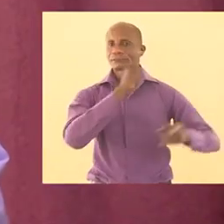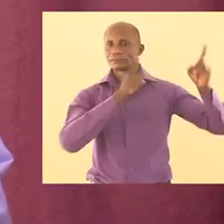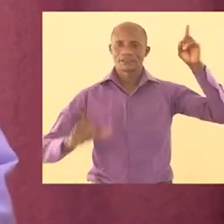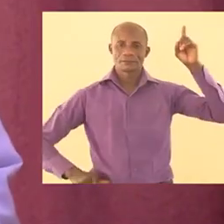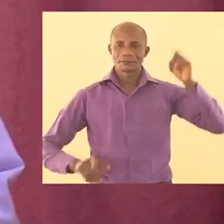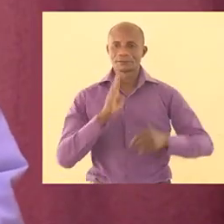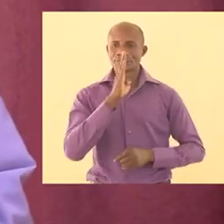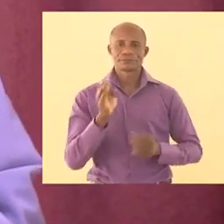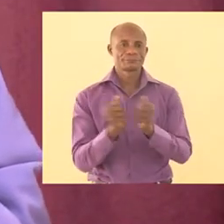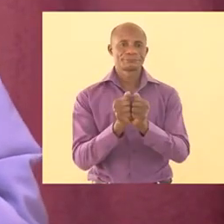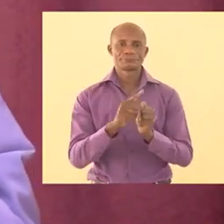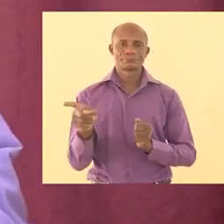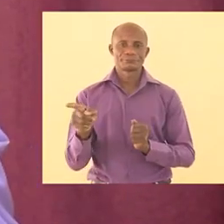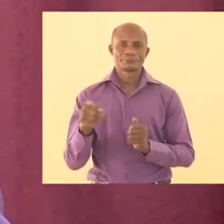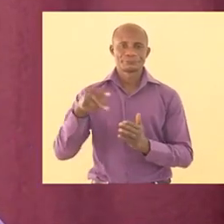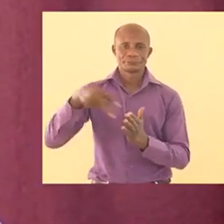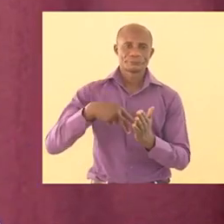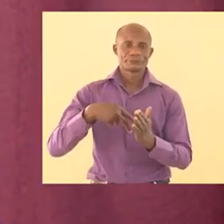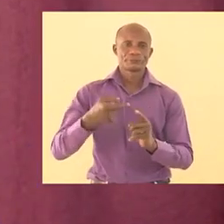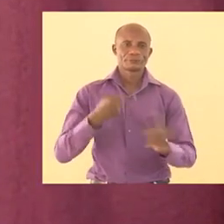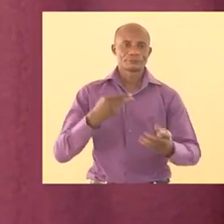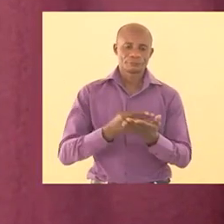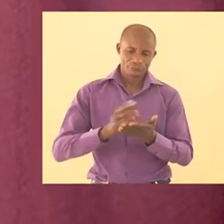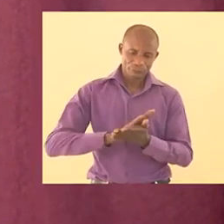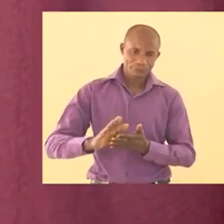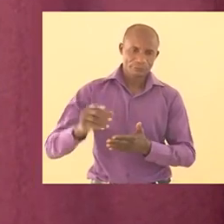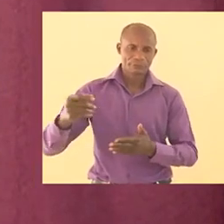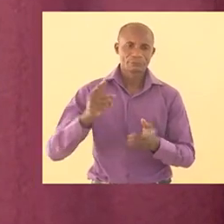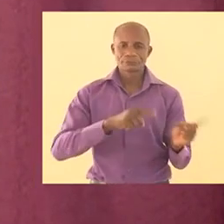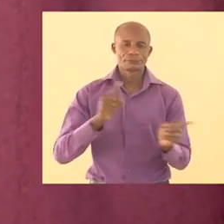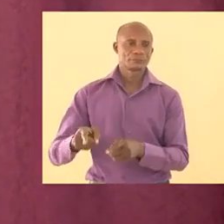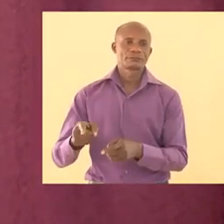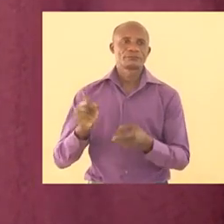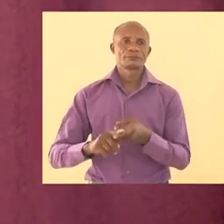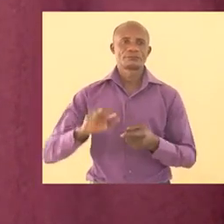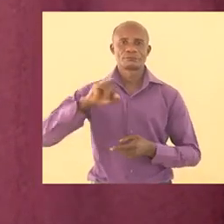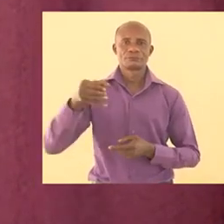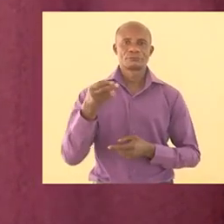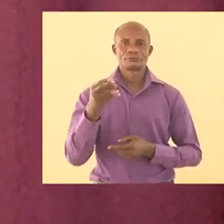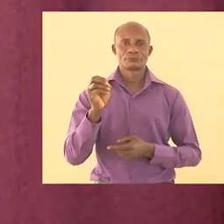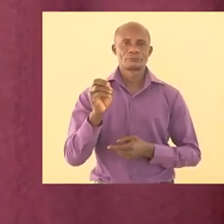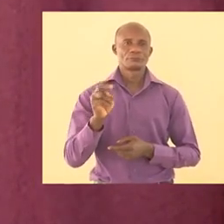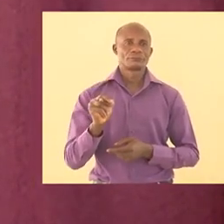The Lord be with you. A reading from the Holy Gospel according to John.